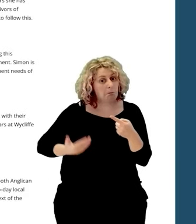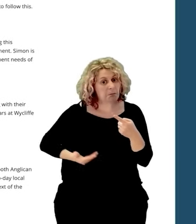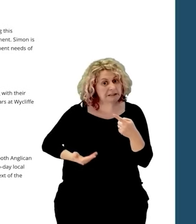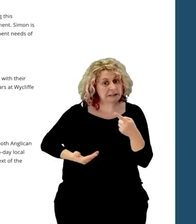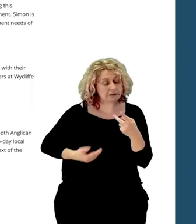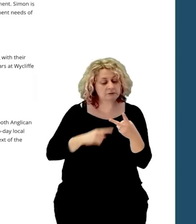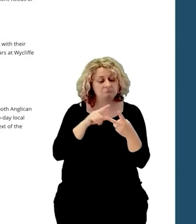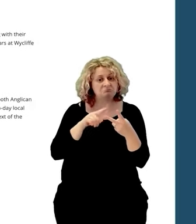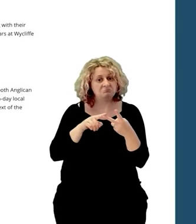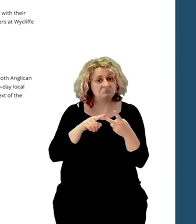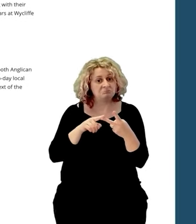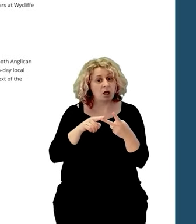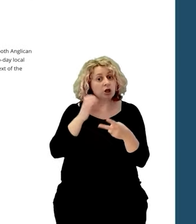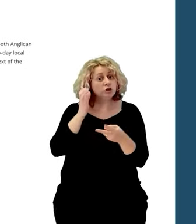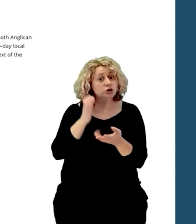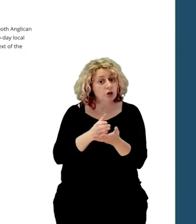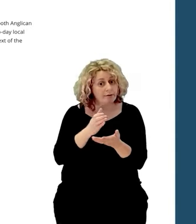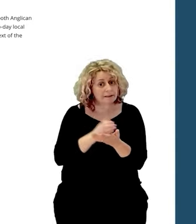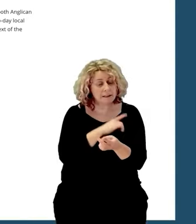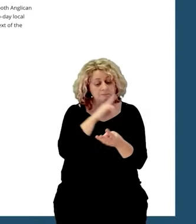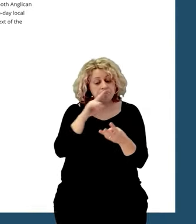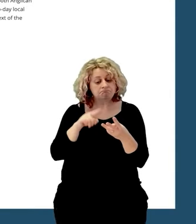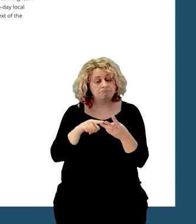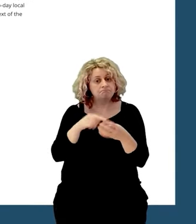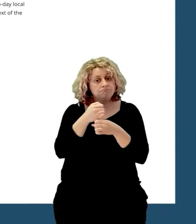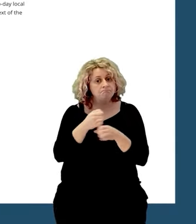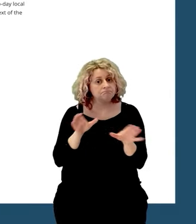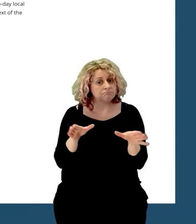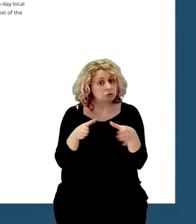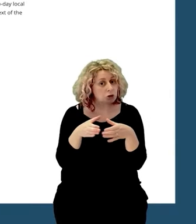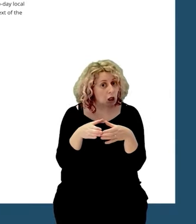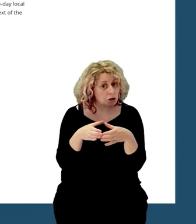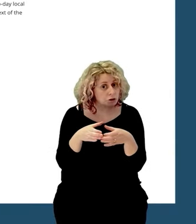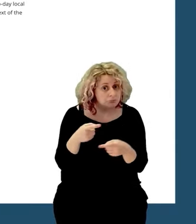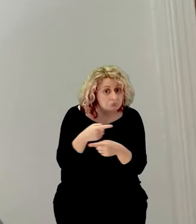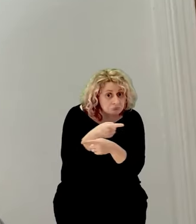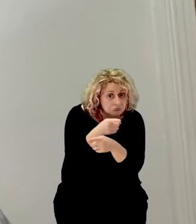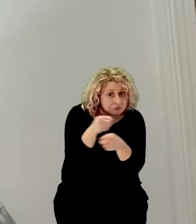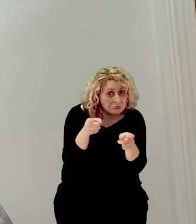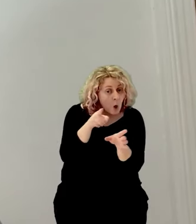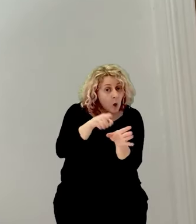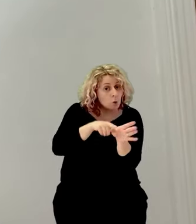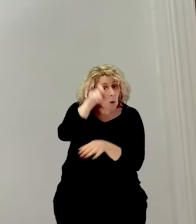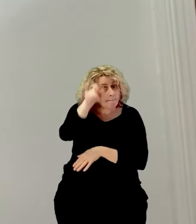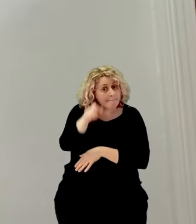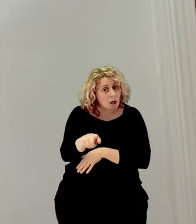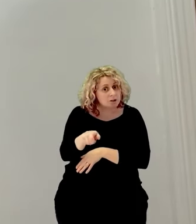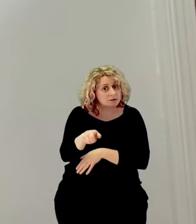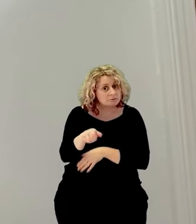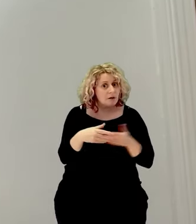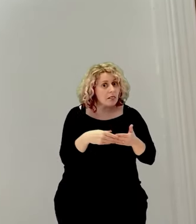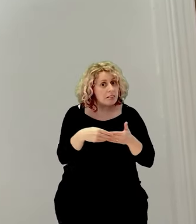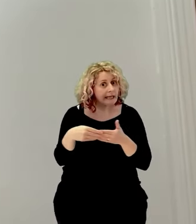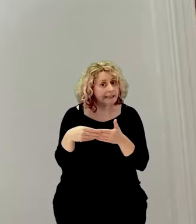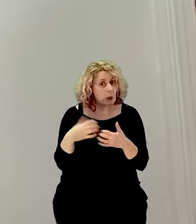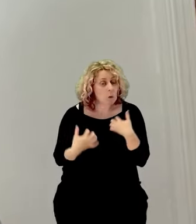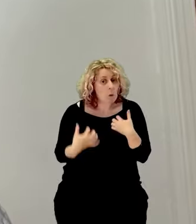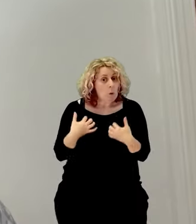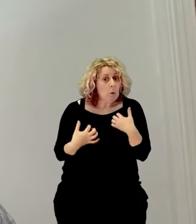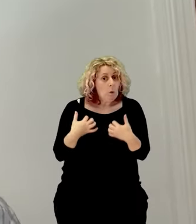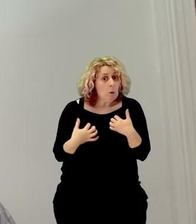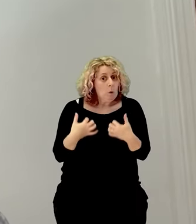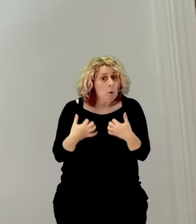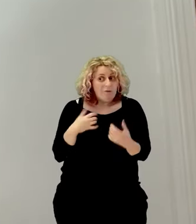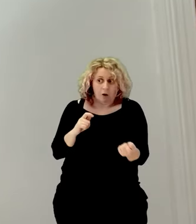next generation of leaders in business, charity, or the church. Are you a young leader who's passionate